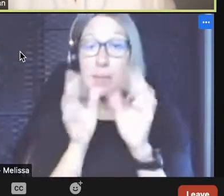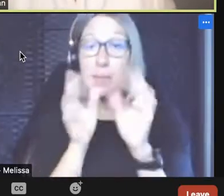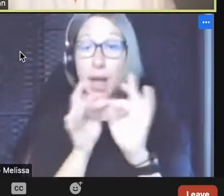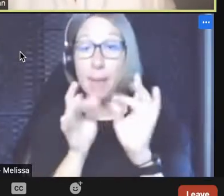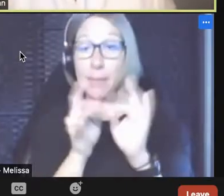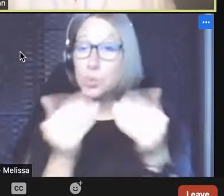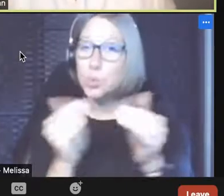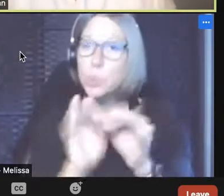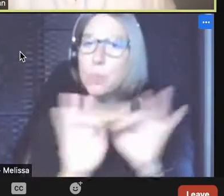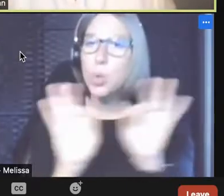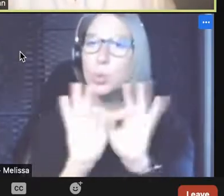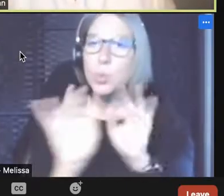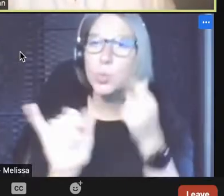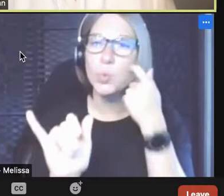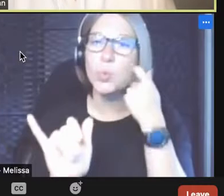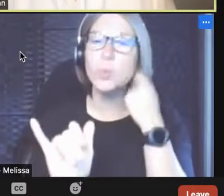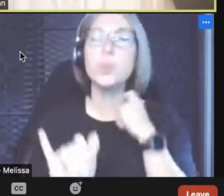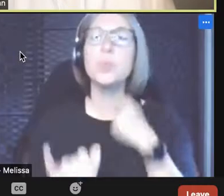important as well.